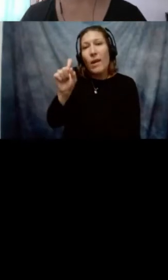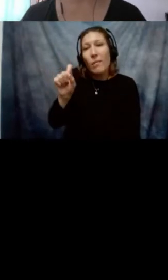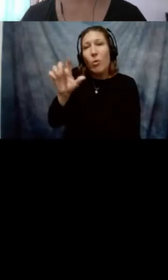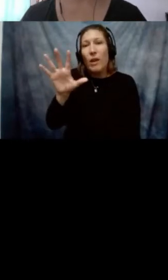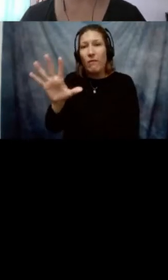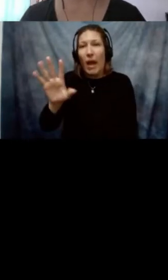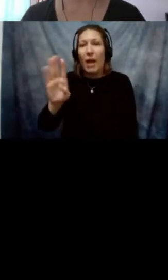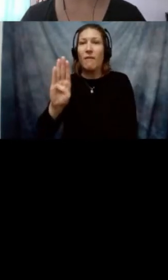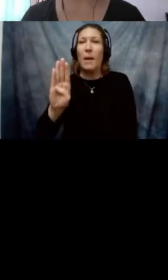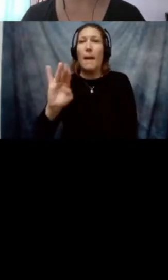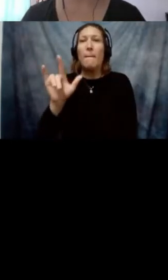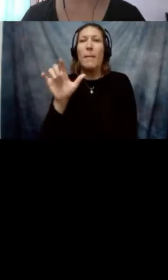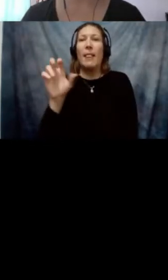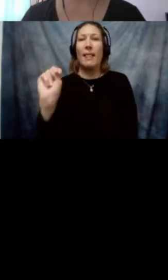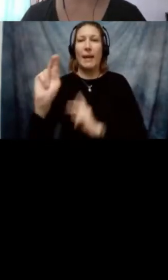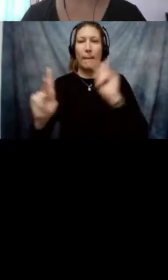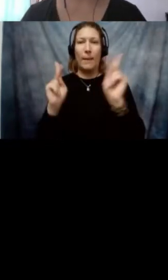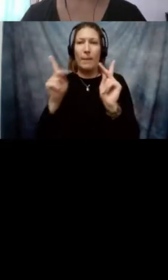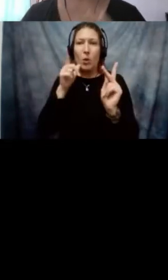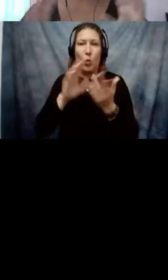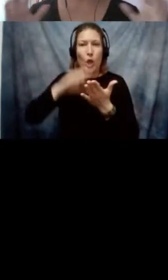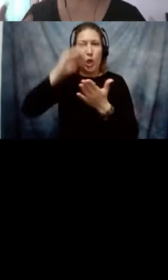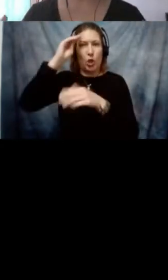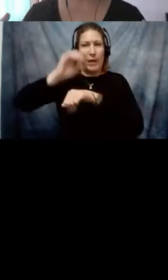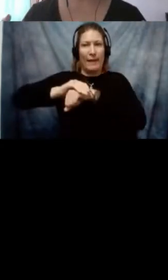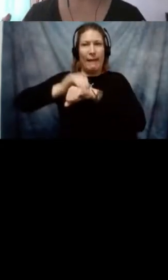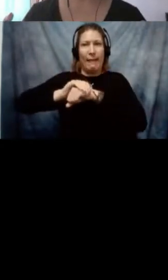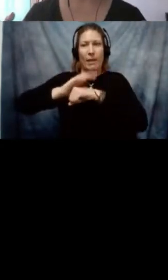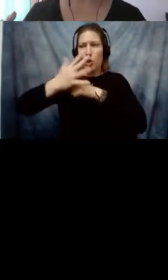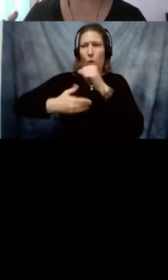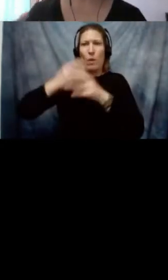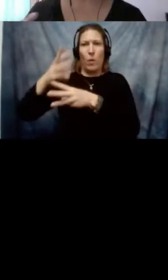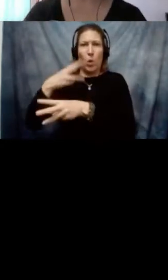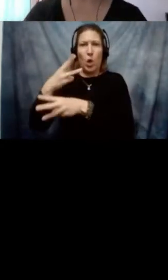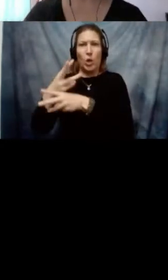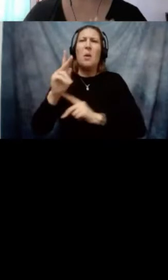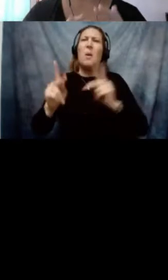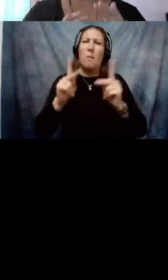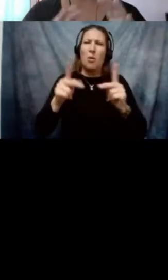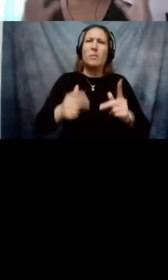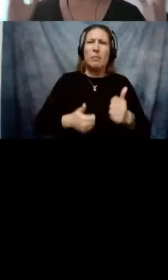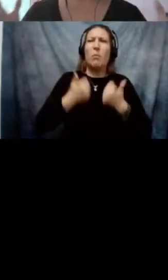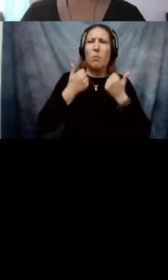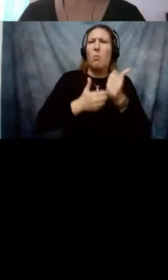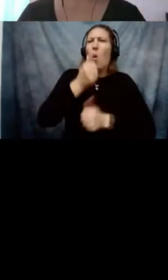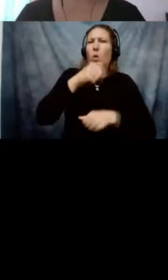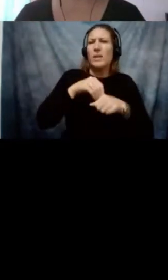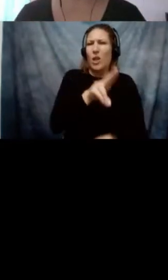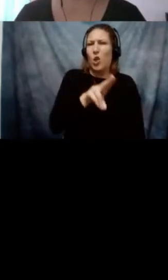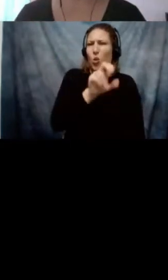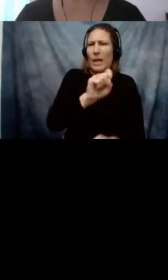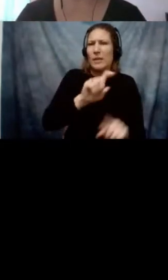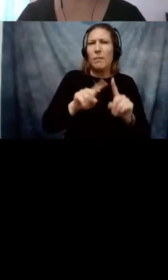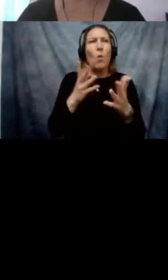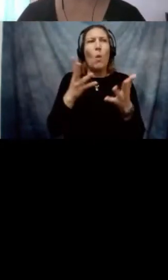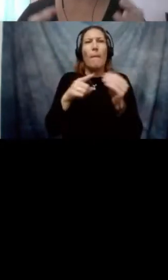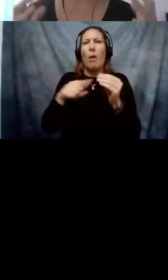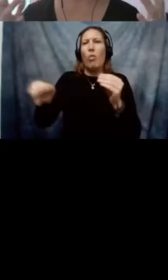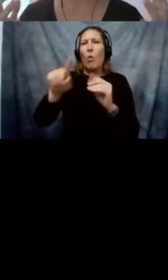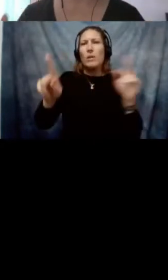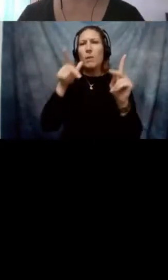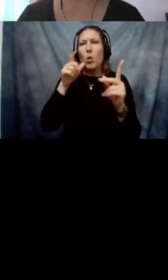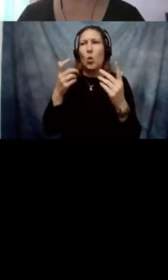language learners around the world. I know that most of us are based in the US right now, but how do we think about those learners, especially with the